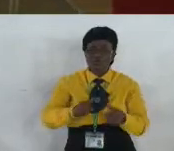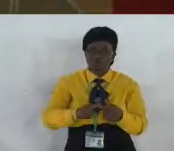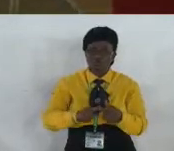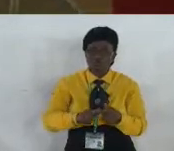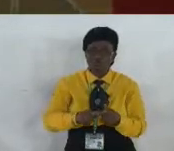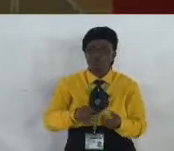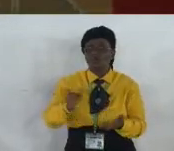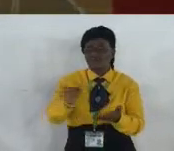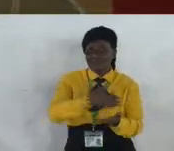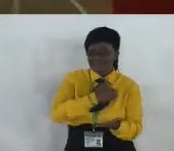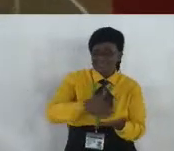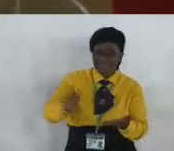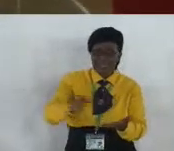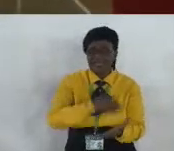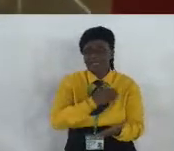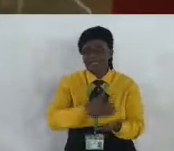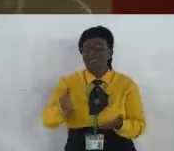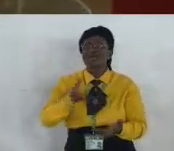shout,